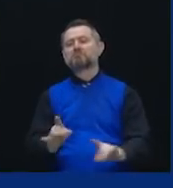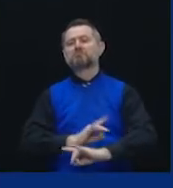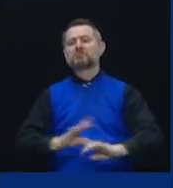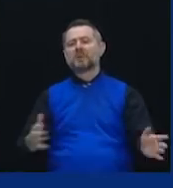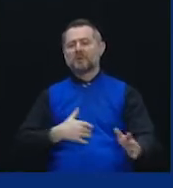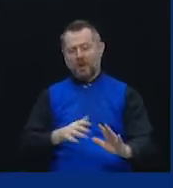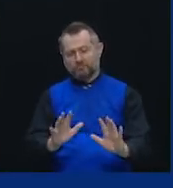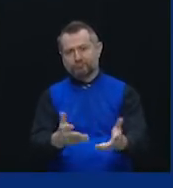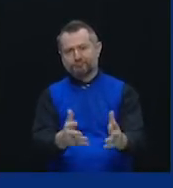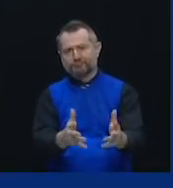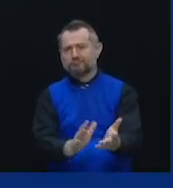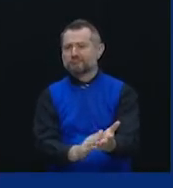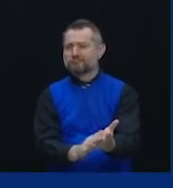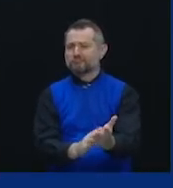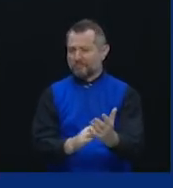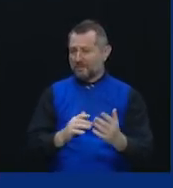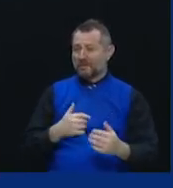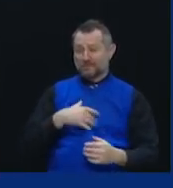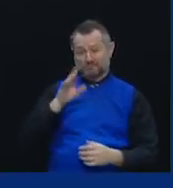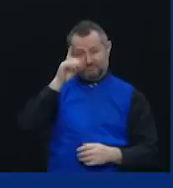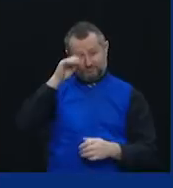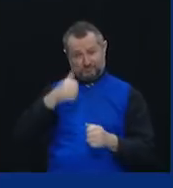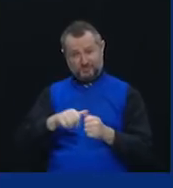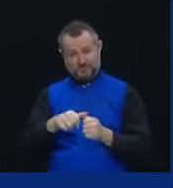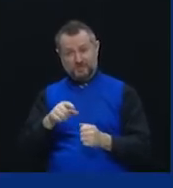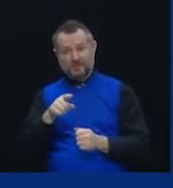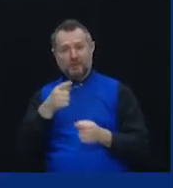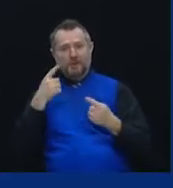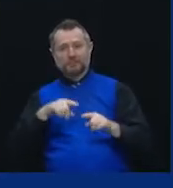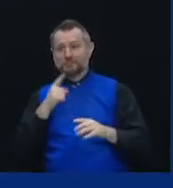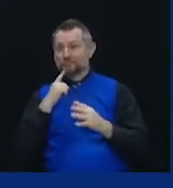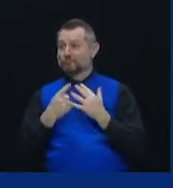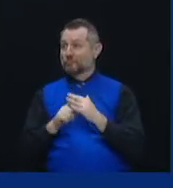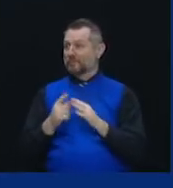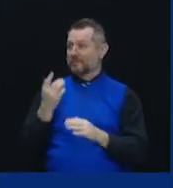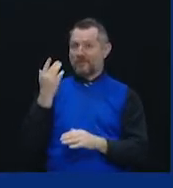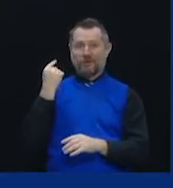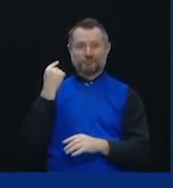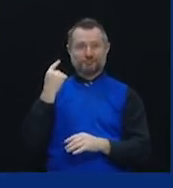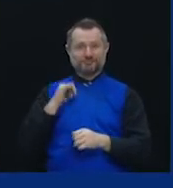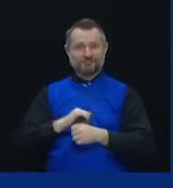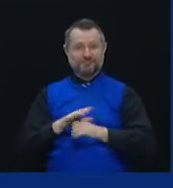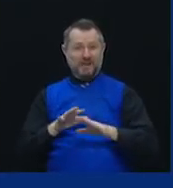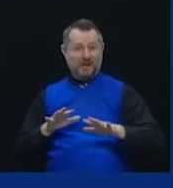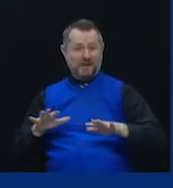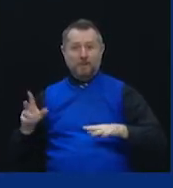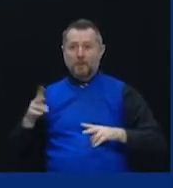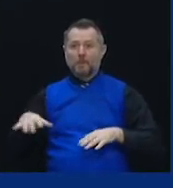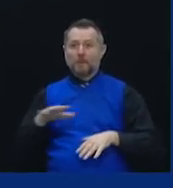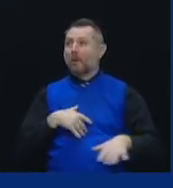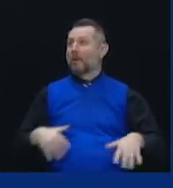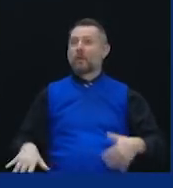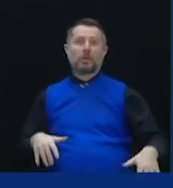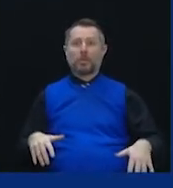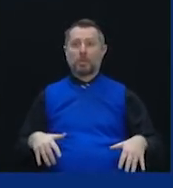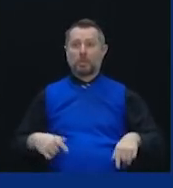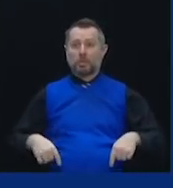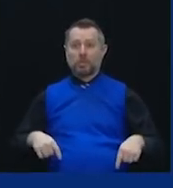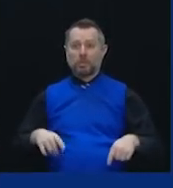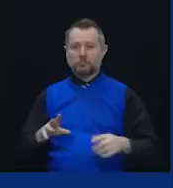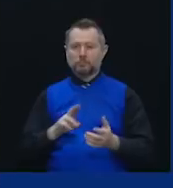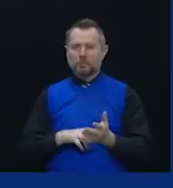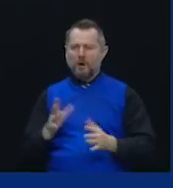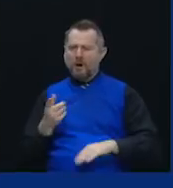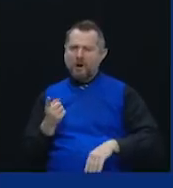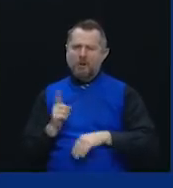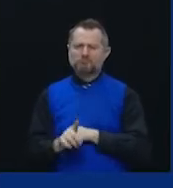this started and how frightening the situation and how the nurses really stepped up. Oren Barzilay, president